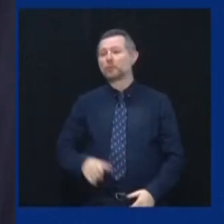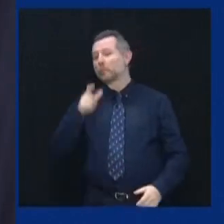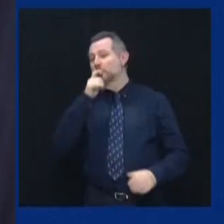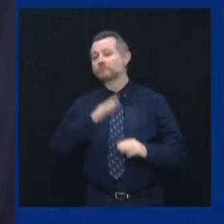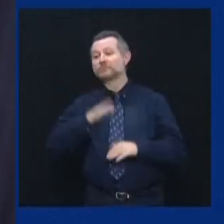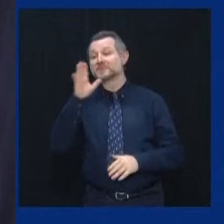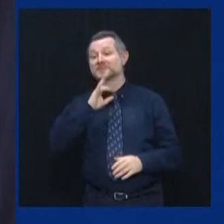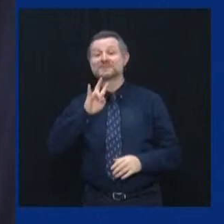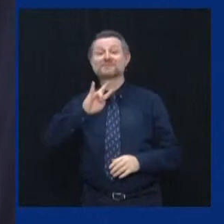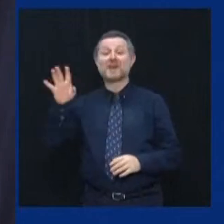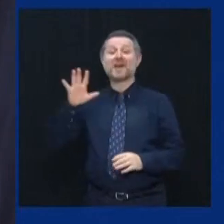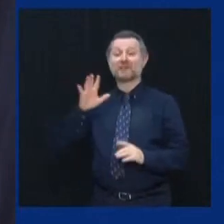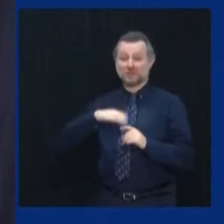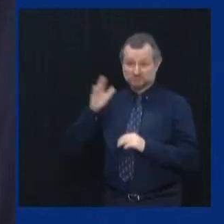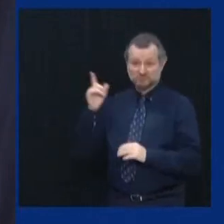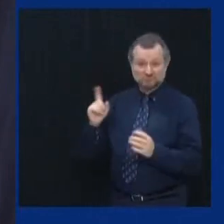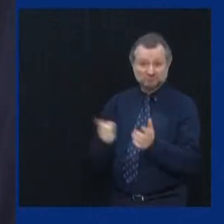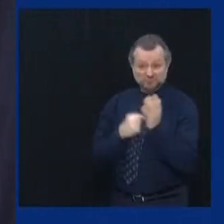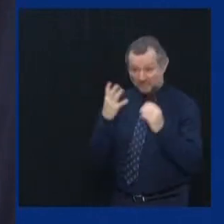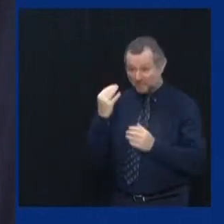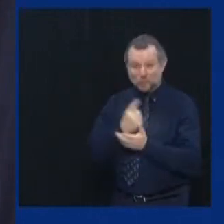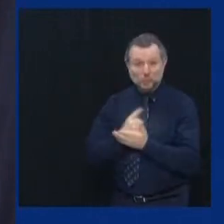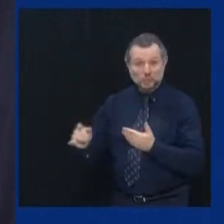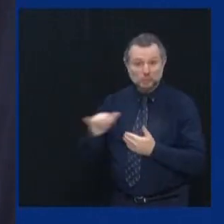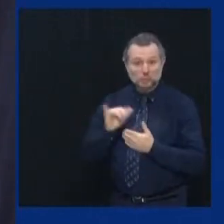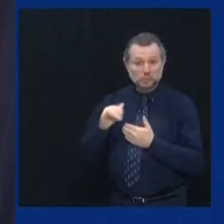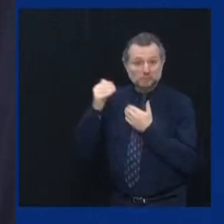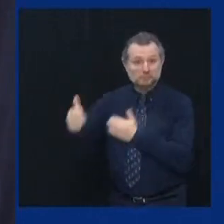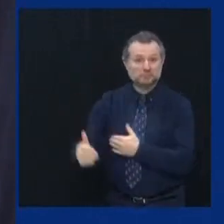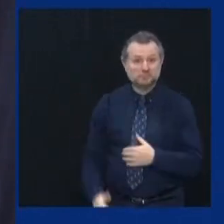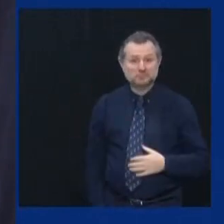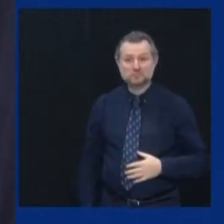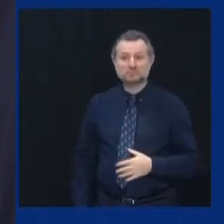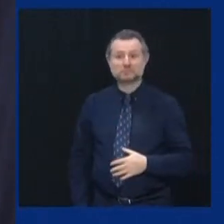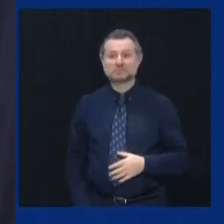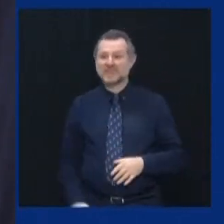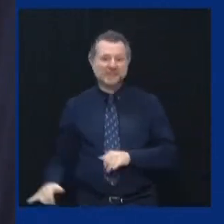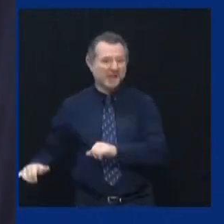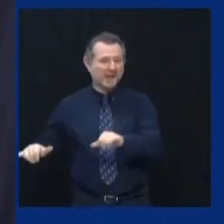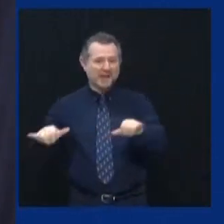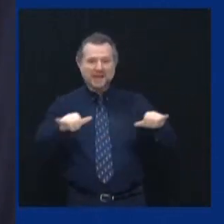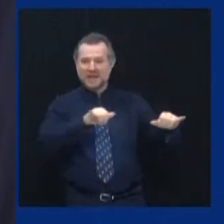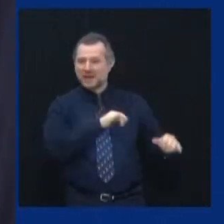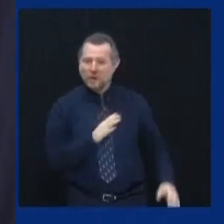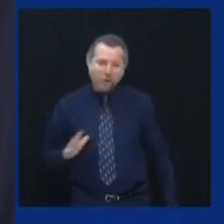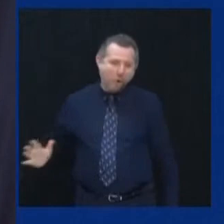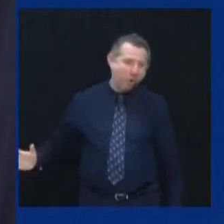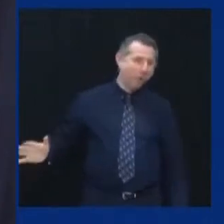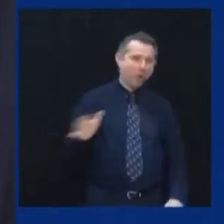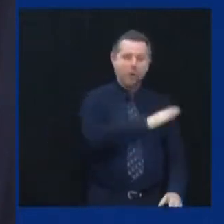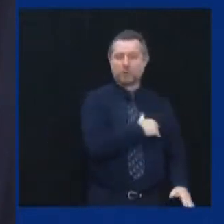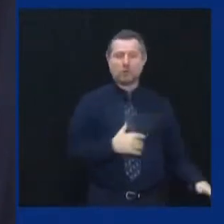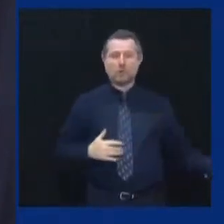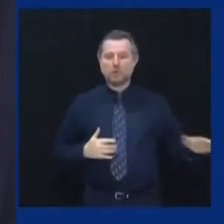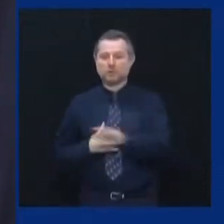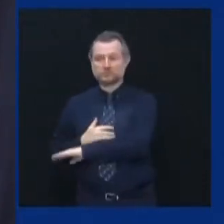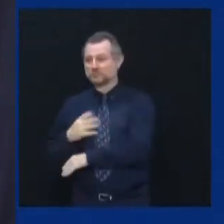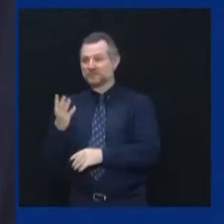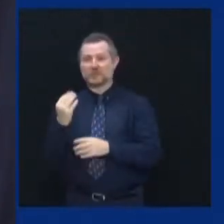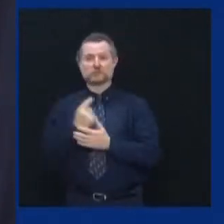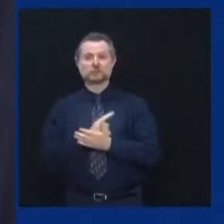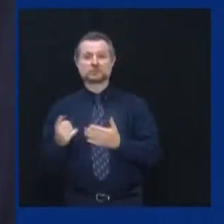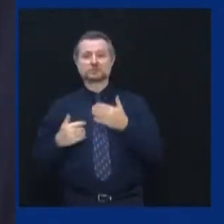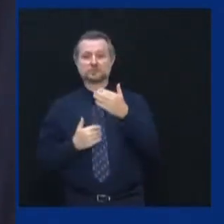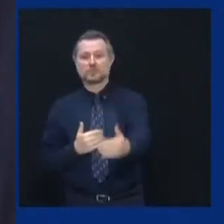75-year-olds will not be able to get a vaccine up to 14 weeks. And the disconnect is going to